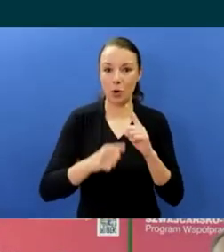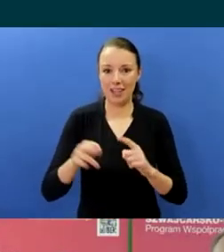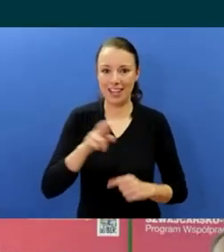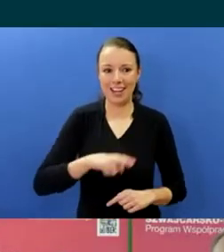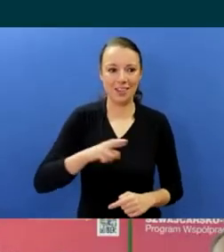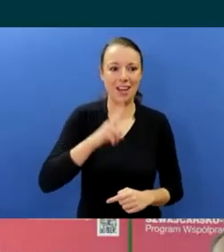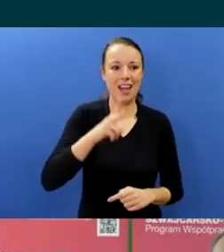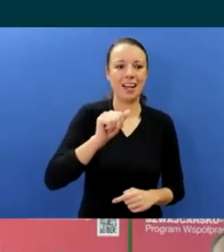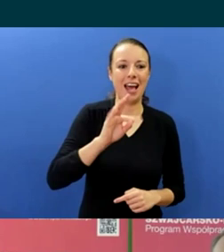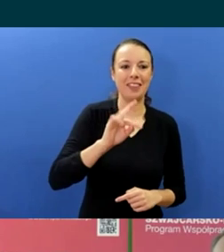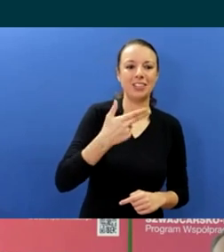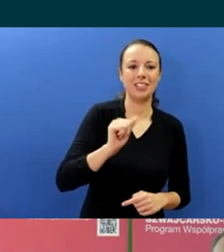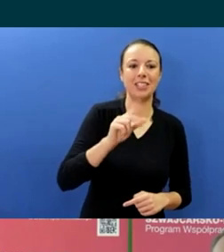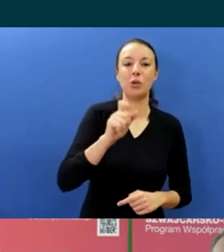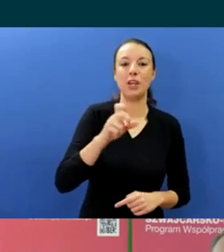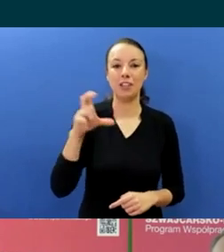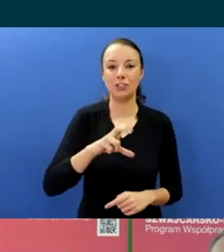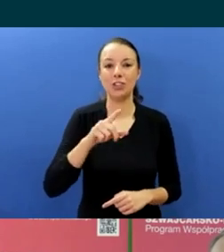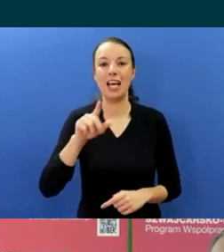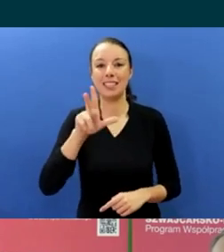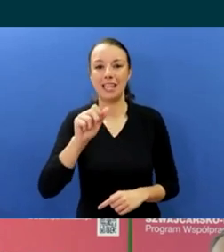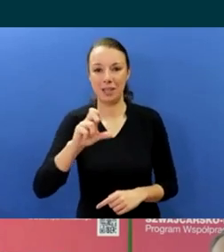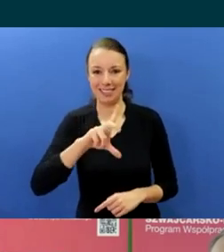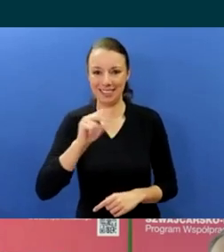Regional Policy, Ms. Katarzyna Zbrojkiewicz-Zamęcka.